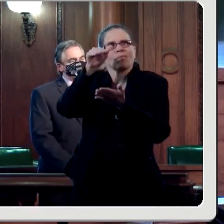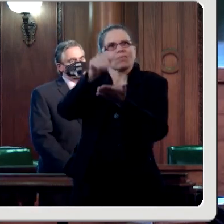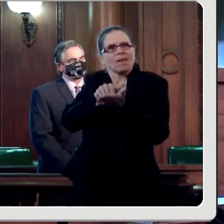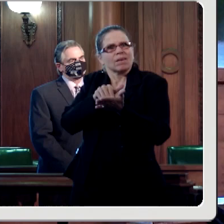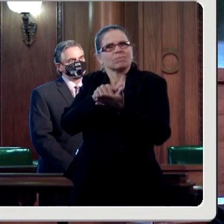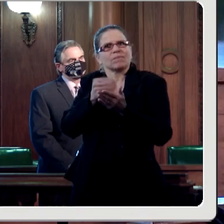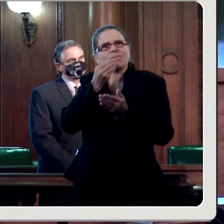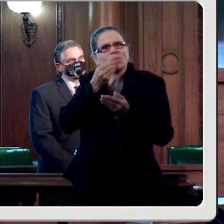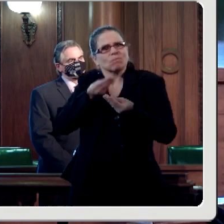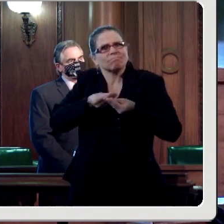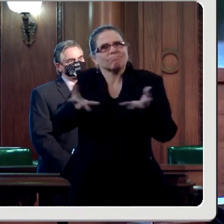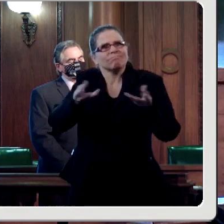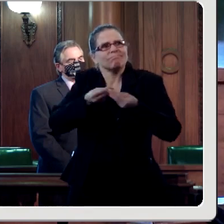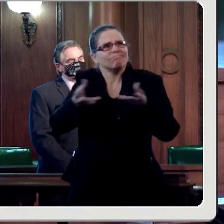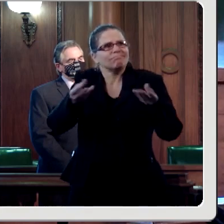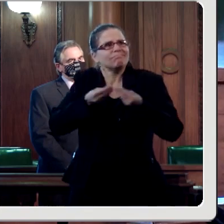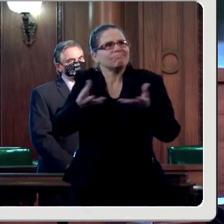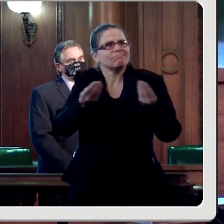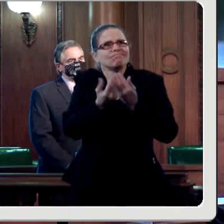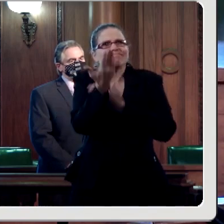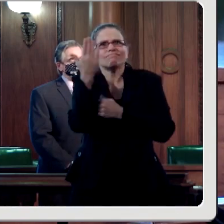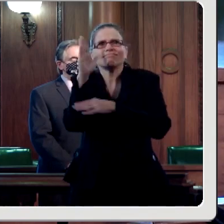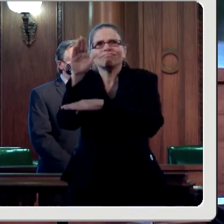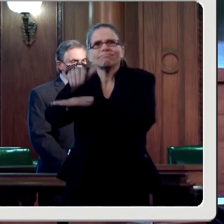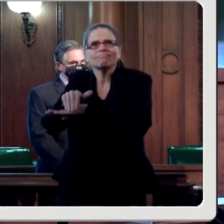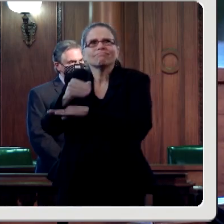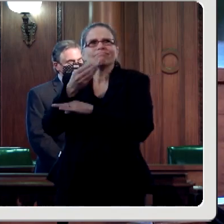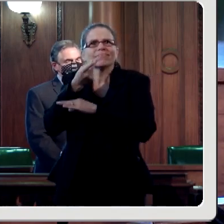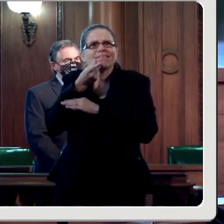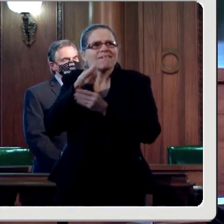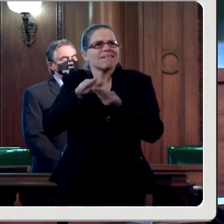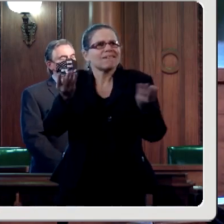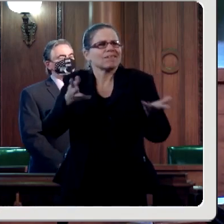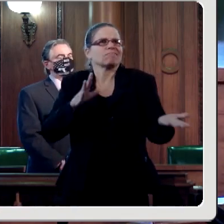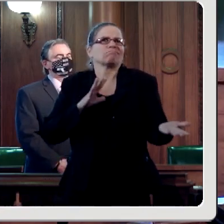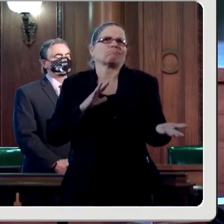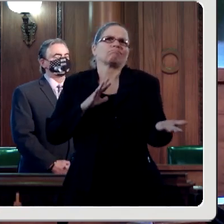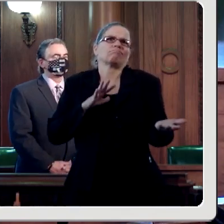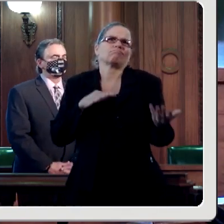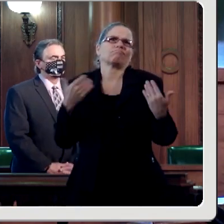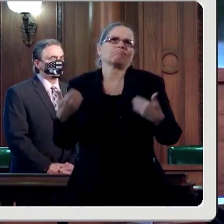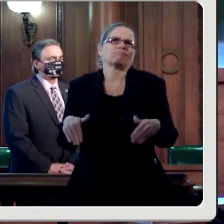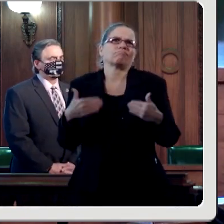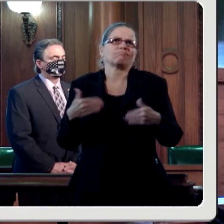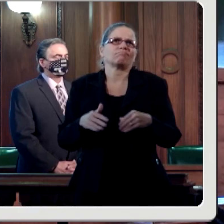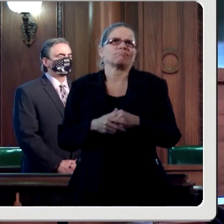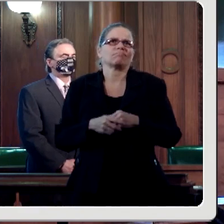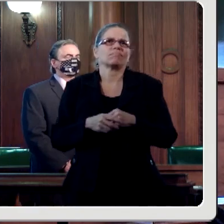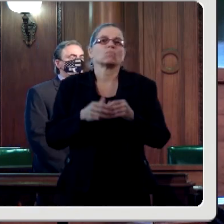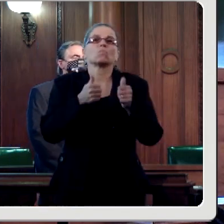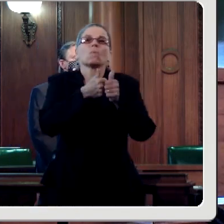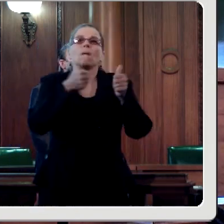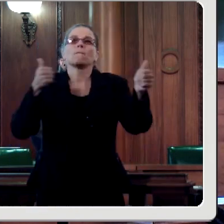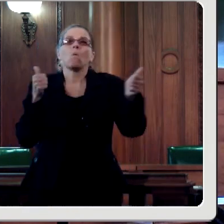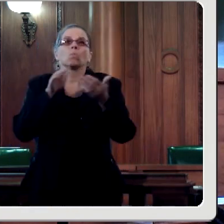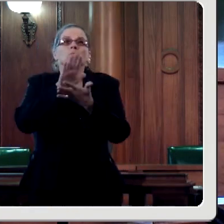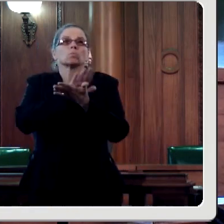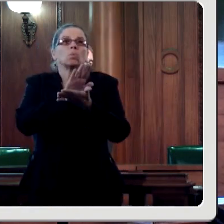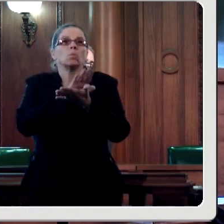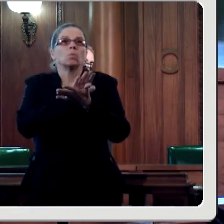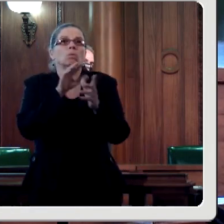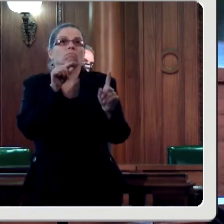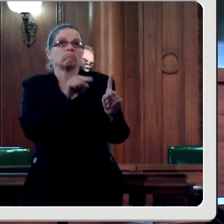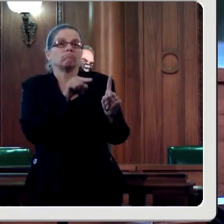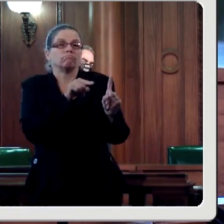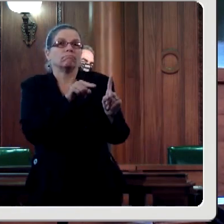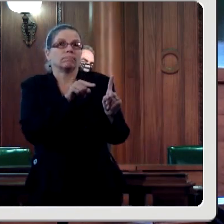Remote learning, in spite of this attack, like I said, we were off to a great start. We're moving forward with that. We're